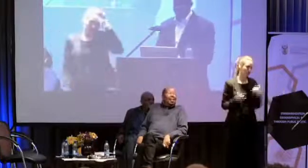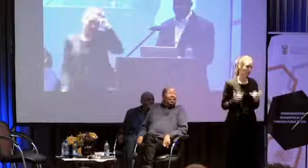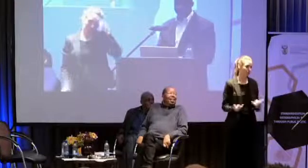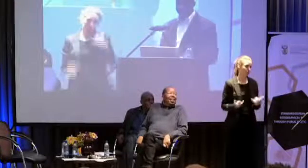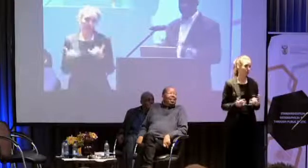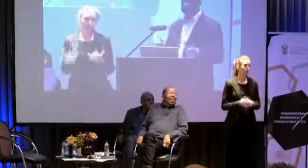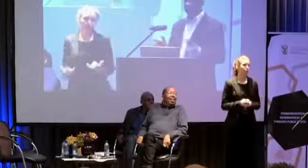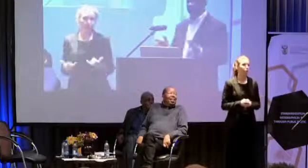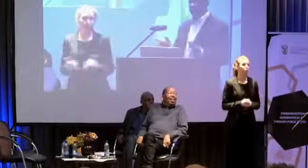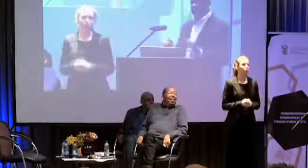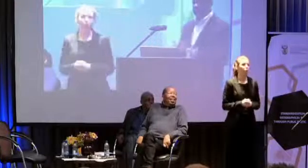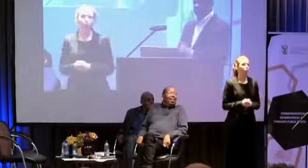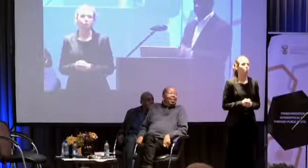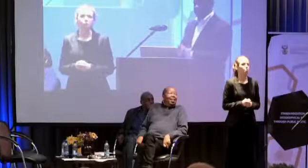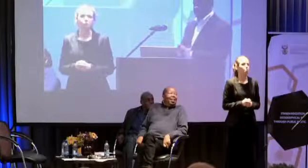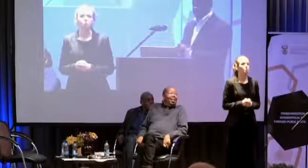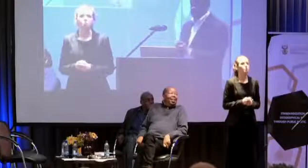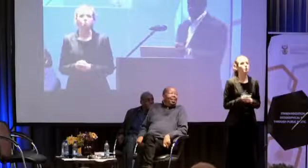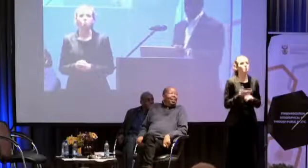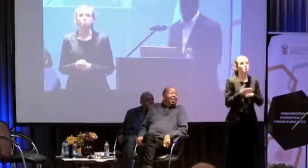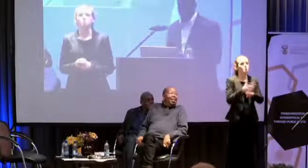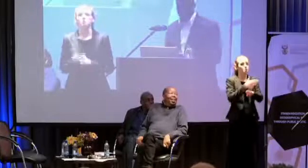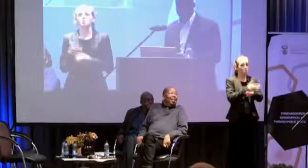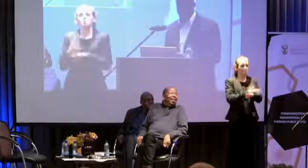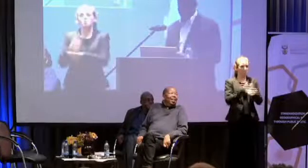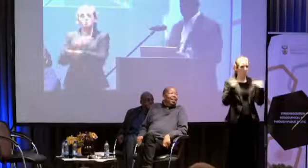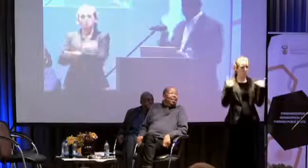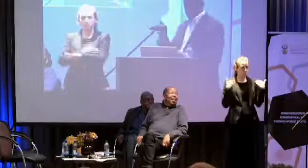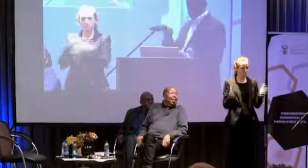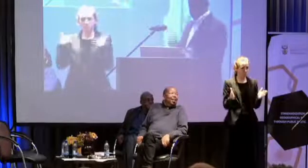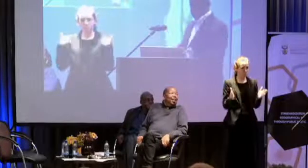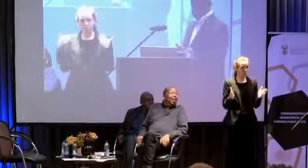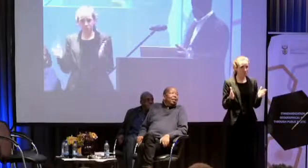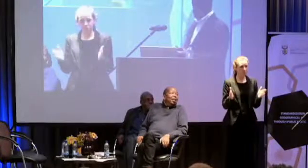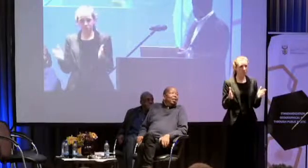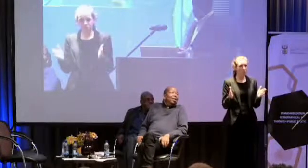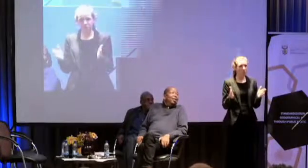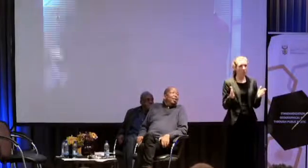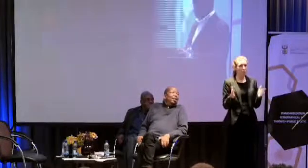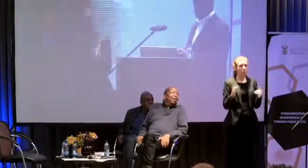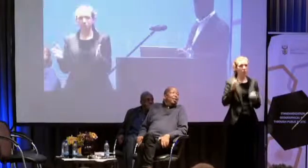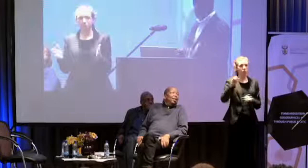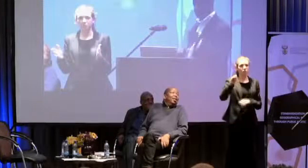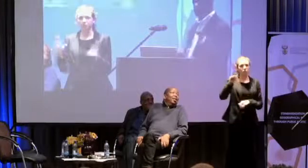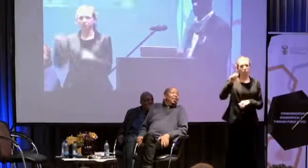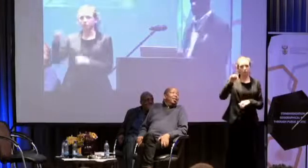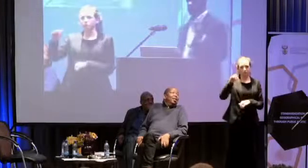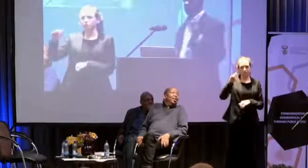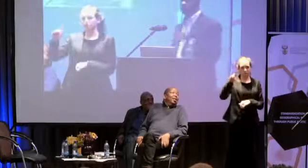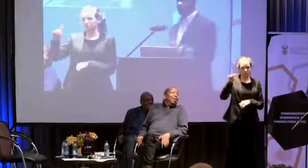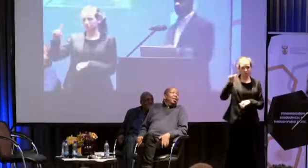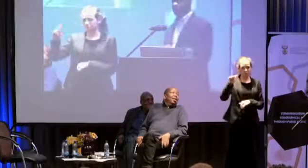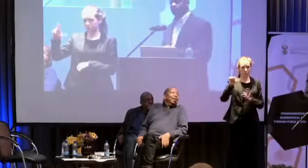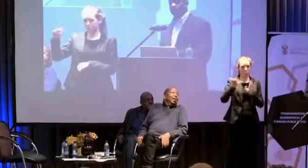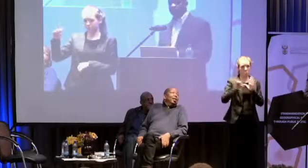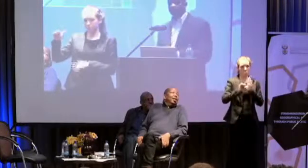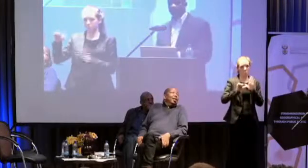Just something before I get into this presentation. Something about SANRAL. SANRAL is a very important stakeholder.